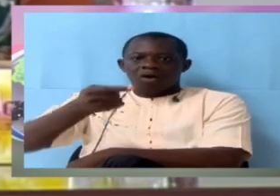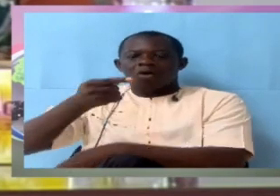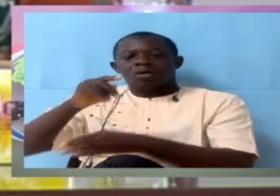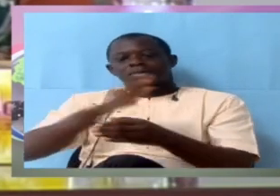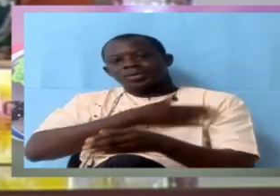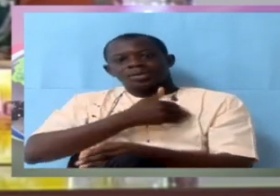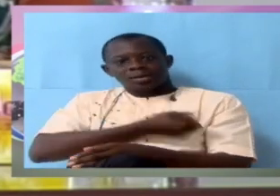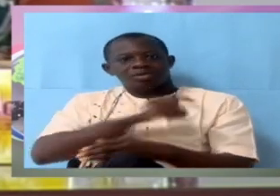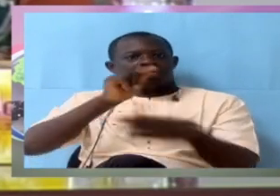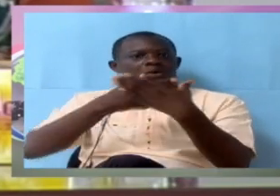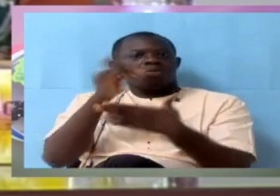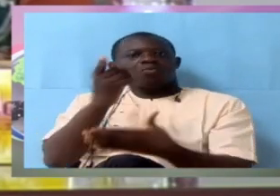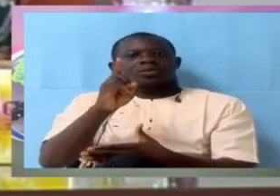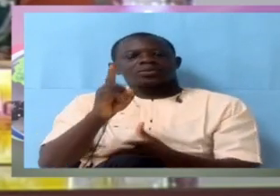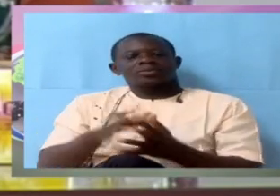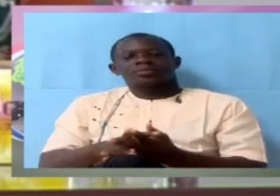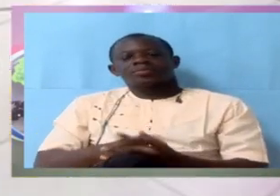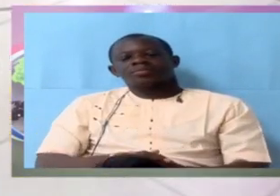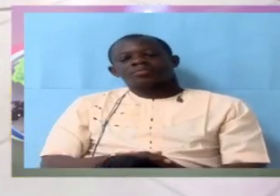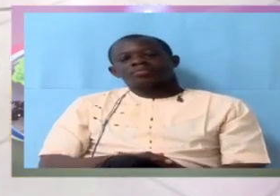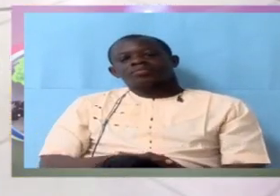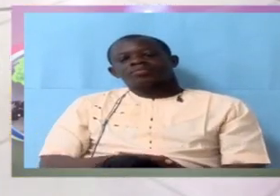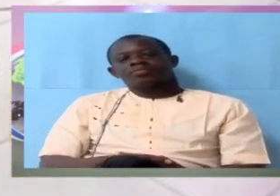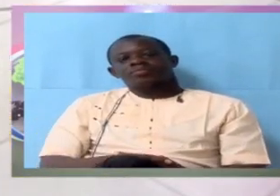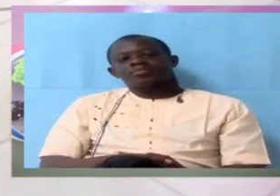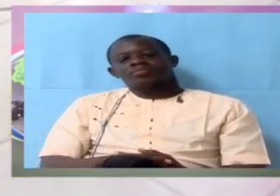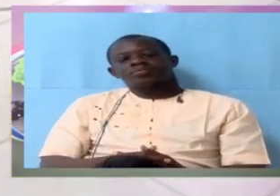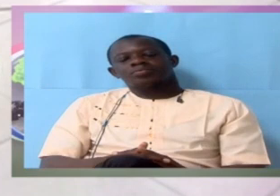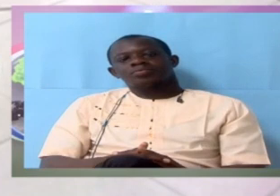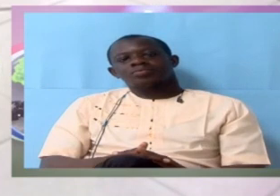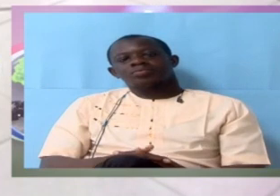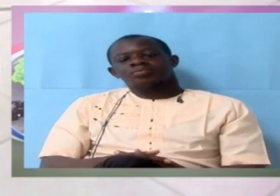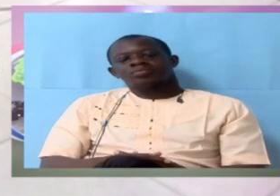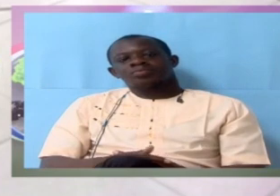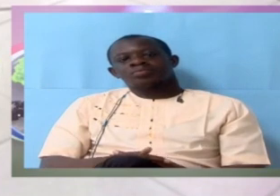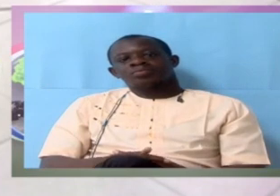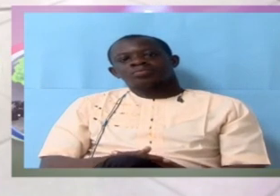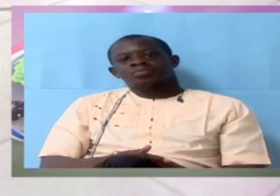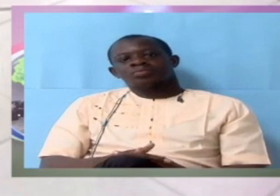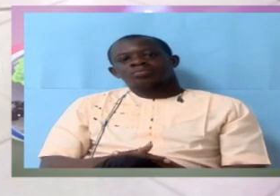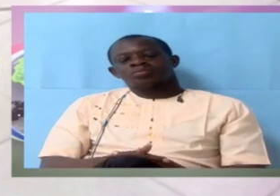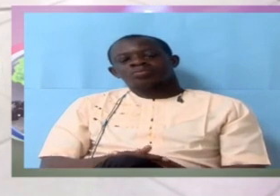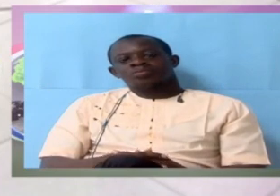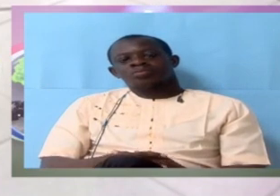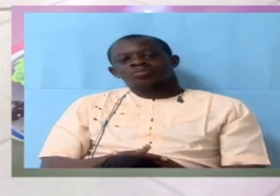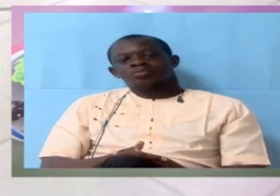sene ako puru alto la ite ka fo men kono fo yol to sa fe yeta jaralo nyin kono loptano kono ba.